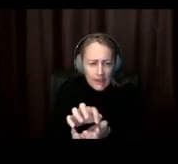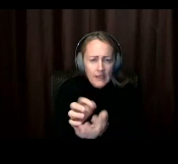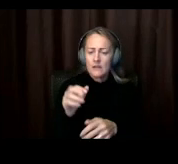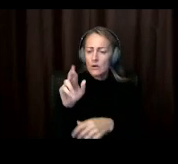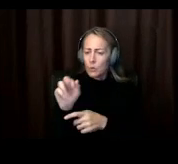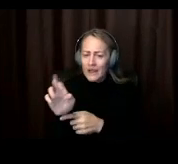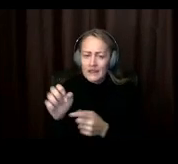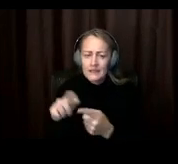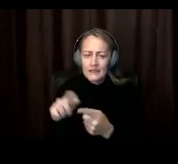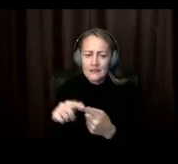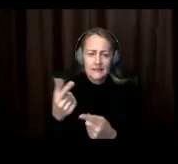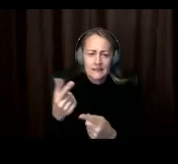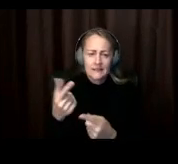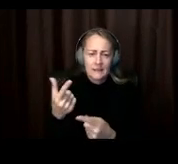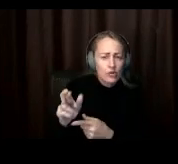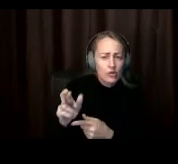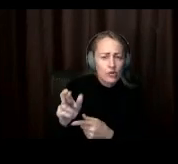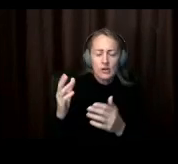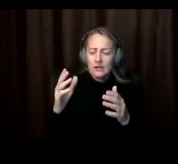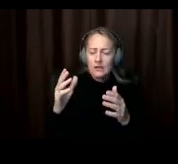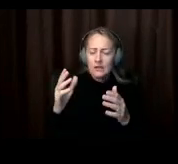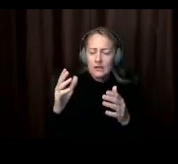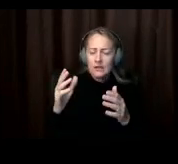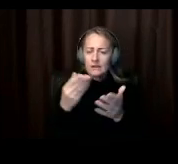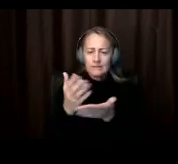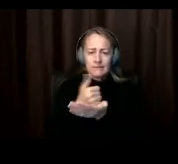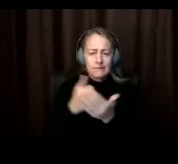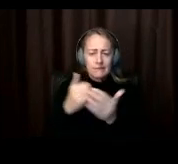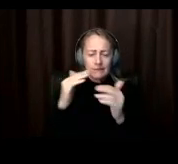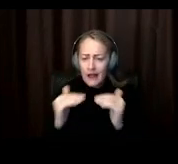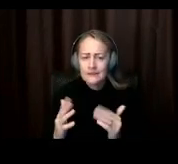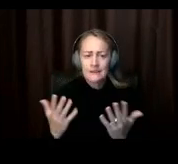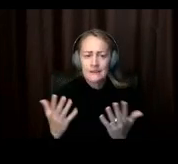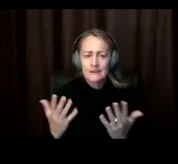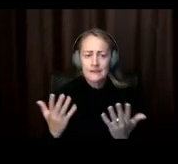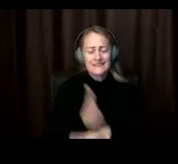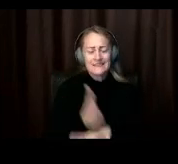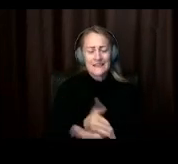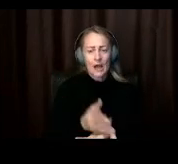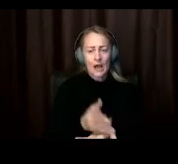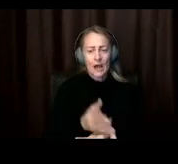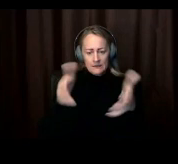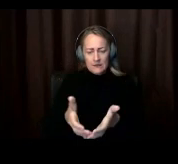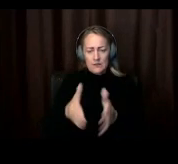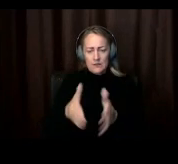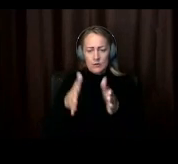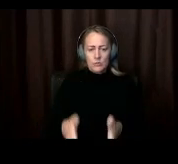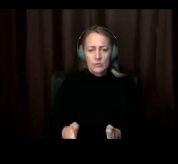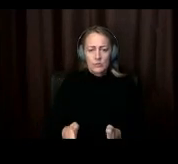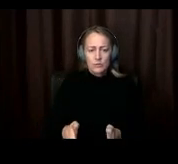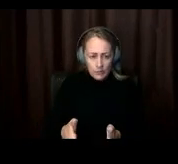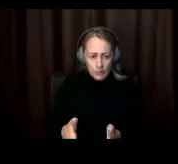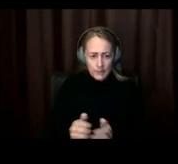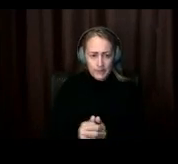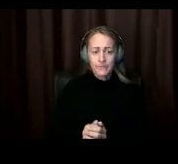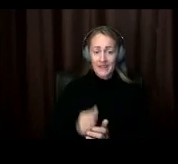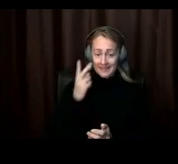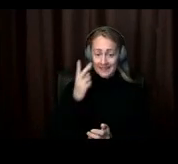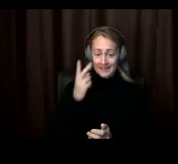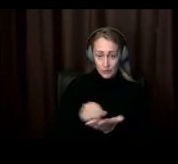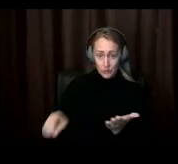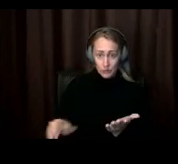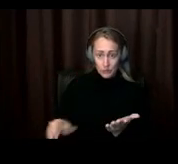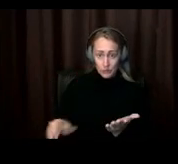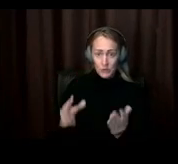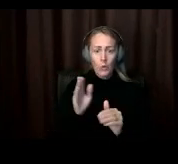stop seeing them as real people. Seeing your students as more than just a thing that stands out in the classroom as